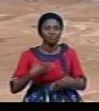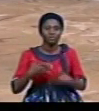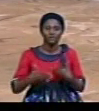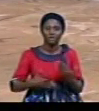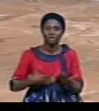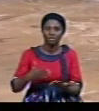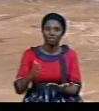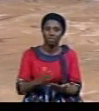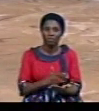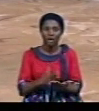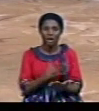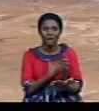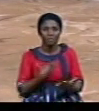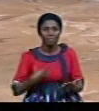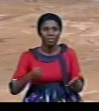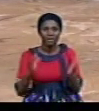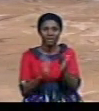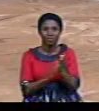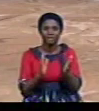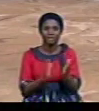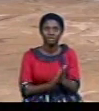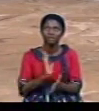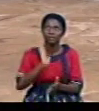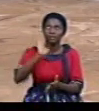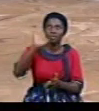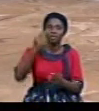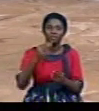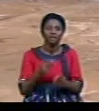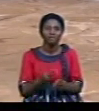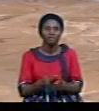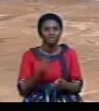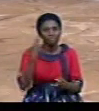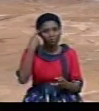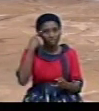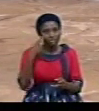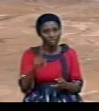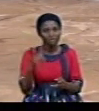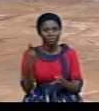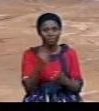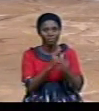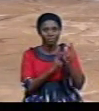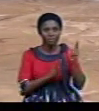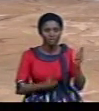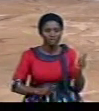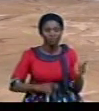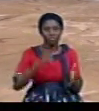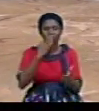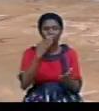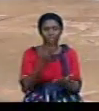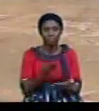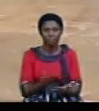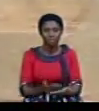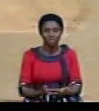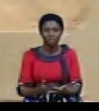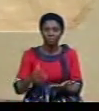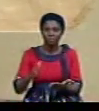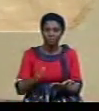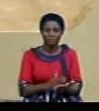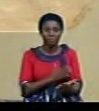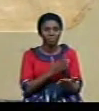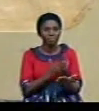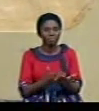joyful song Let Us Praise His name for the Lord is good praise